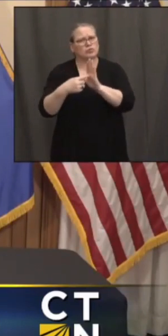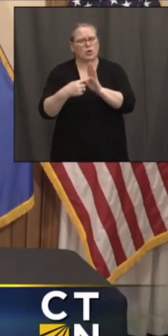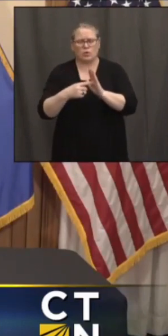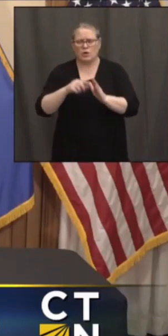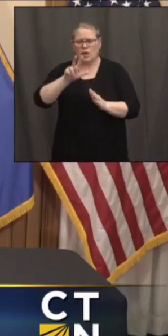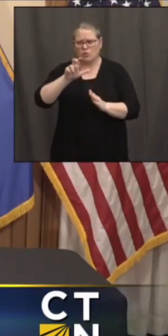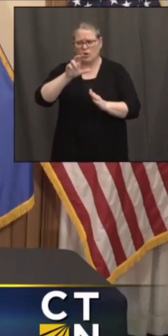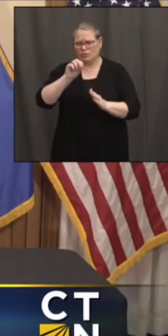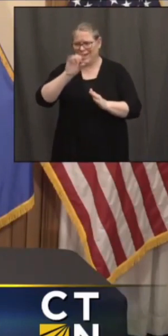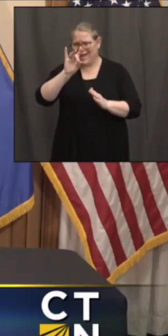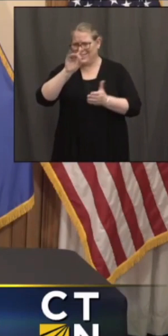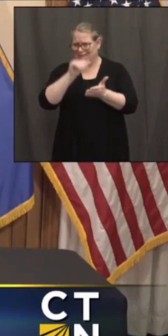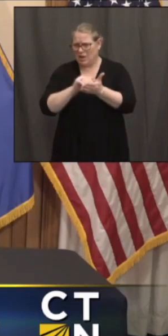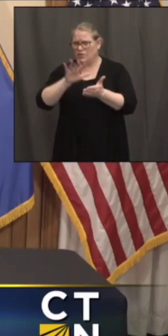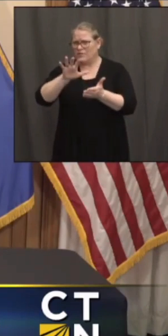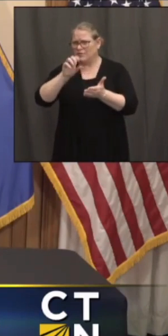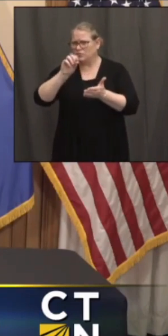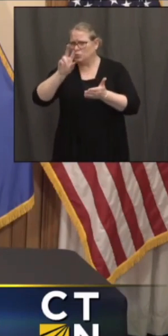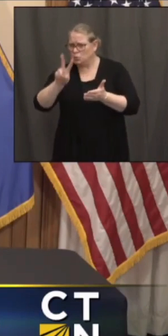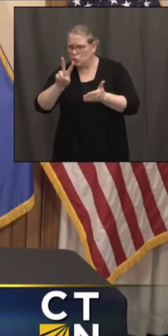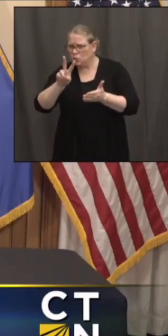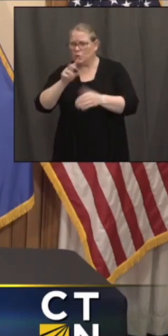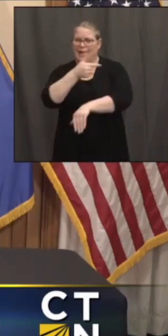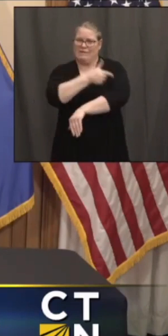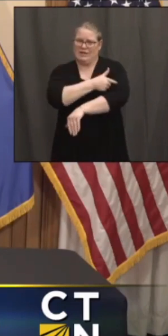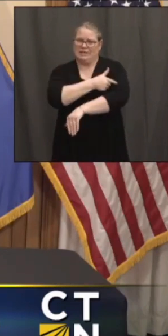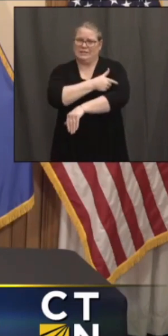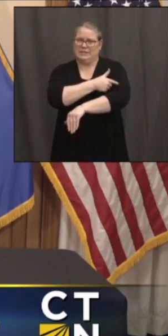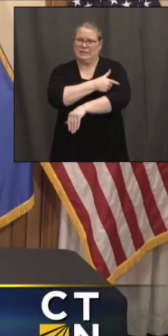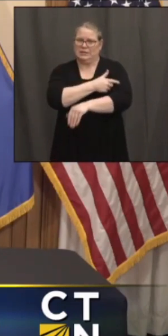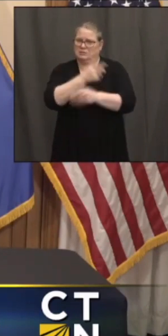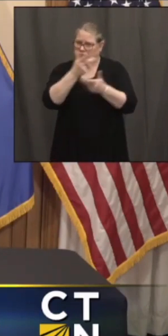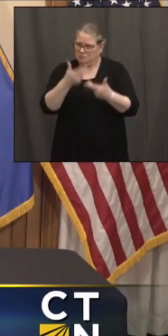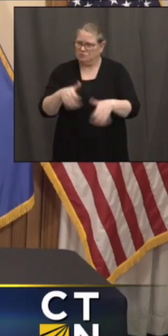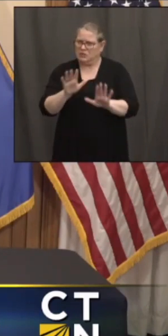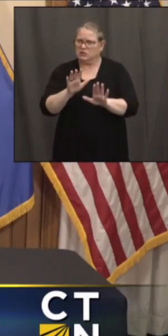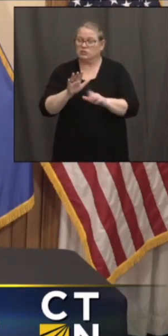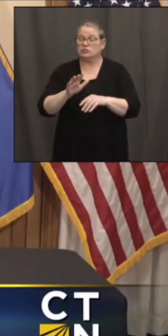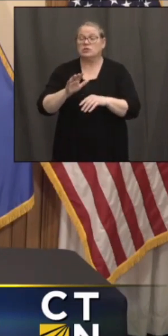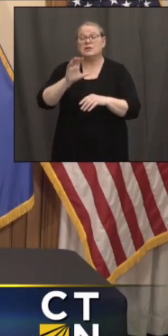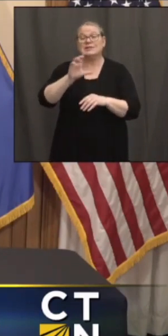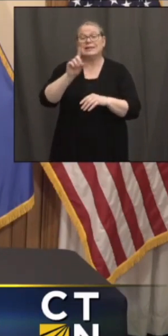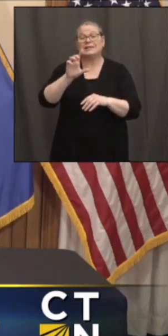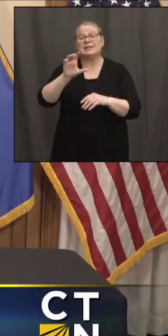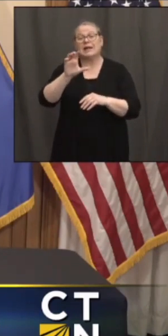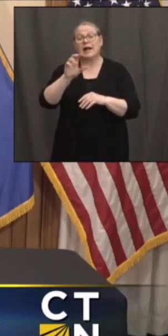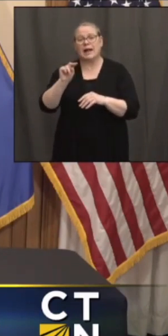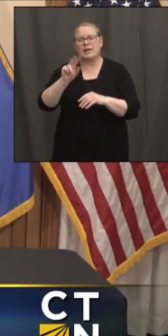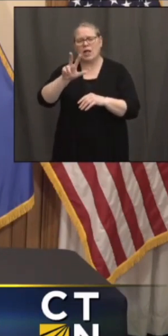308,502 vaccine doses administered. According to the CDC in Connecticut, it's